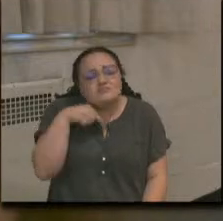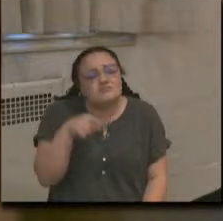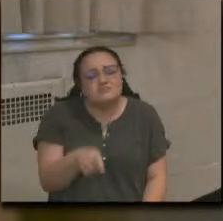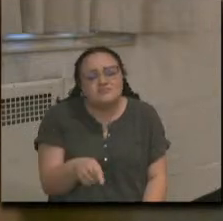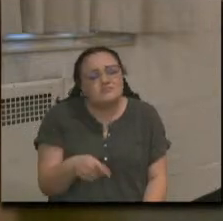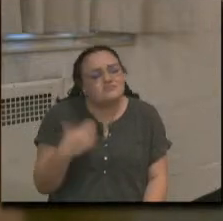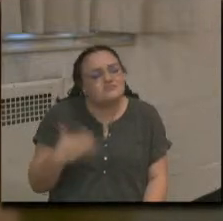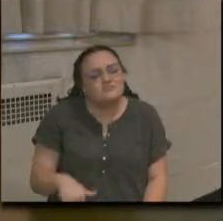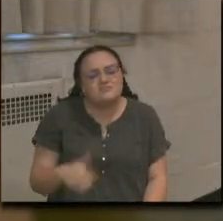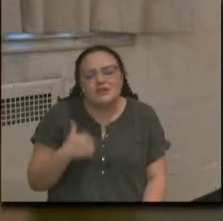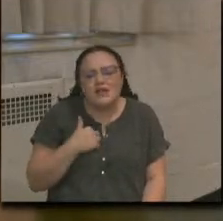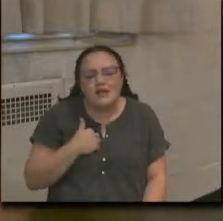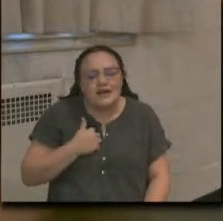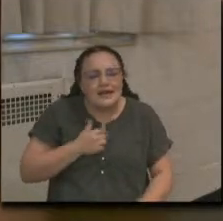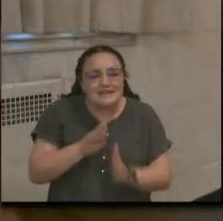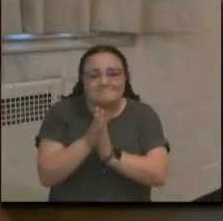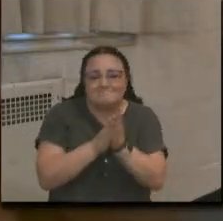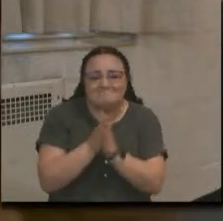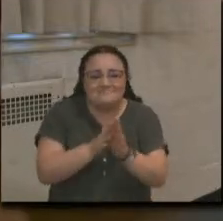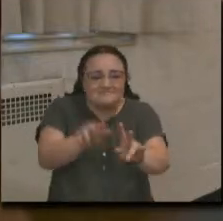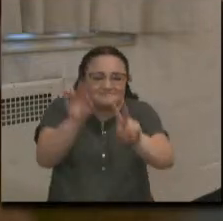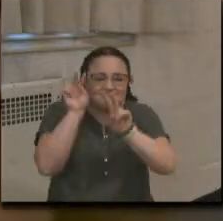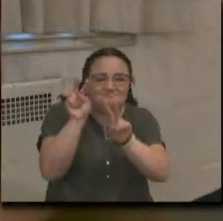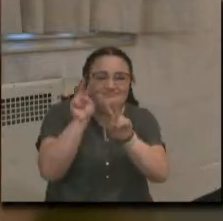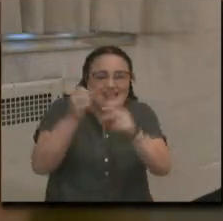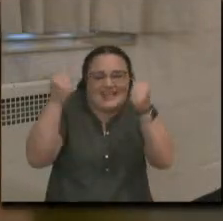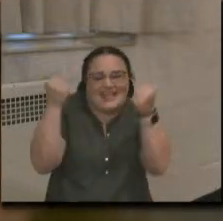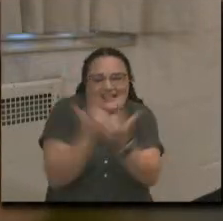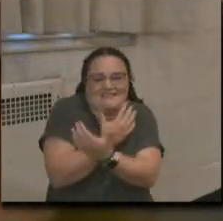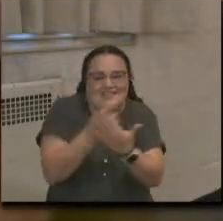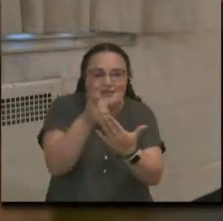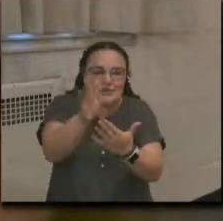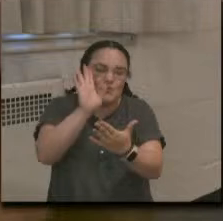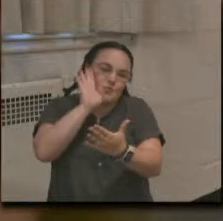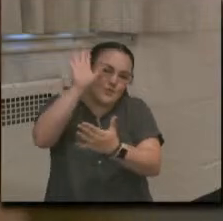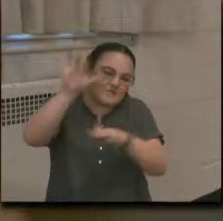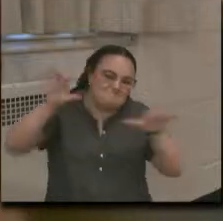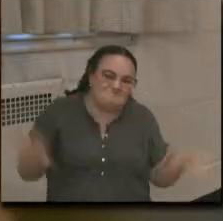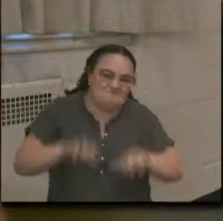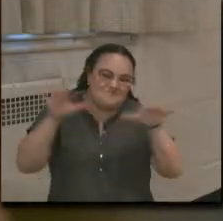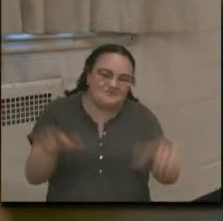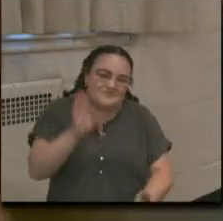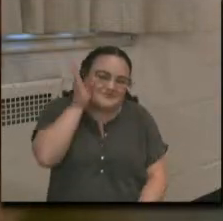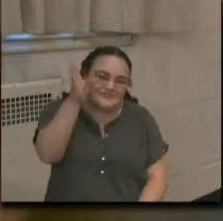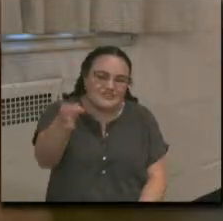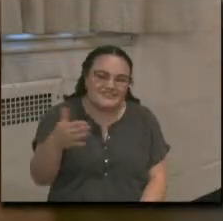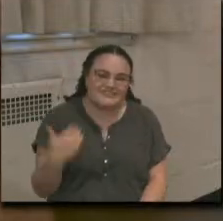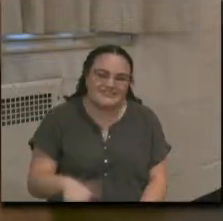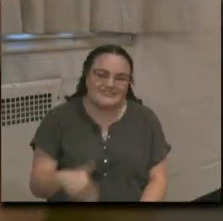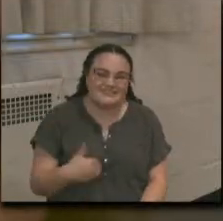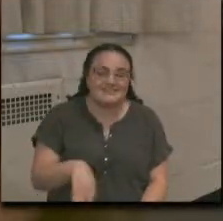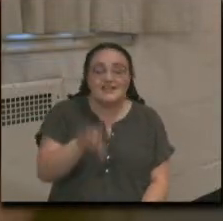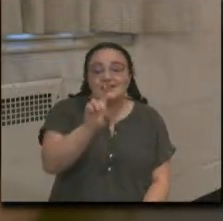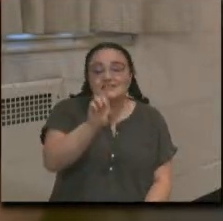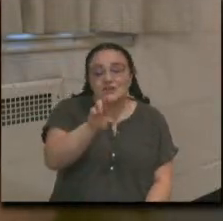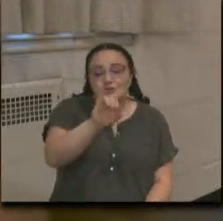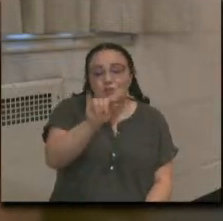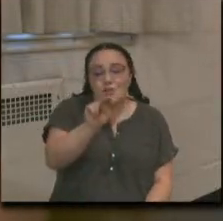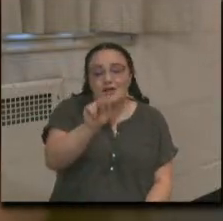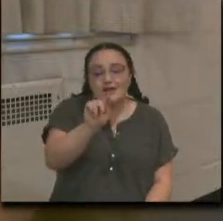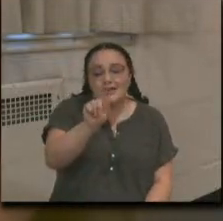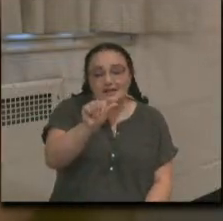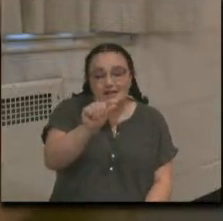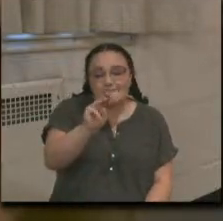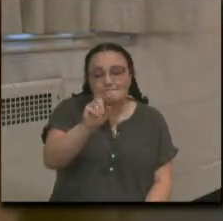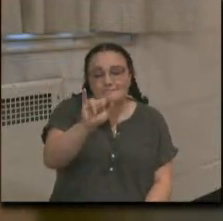am just looking so forward to all of the amazing things that you will do in the future. Dr. Juanita Miller,